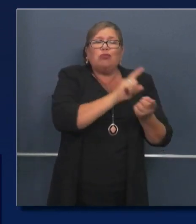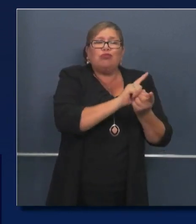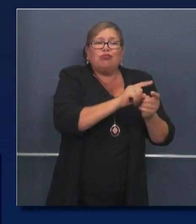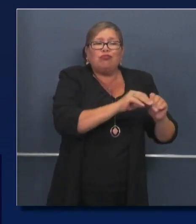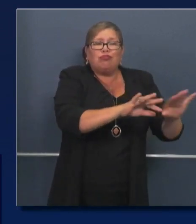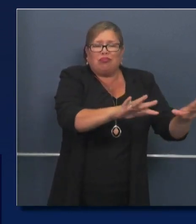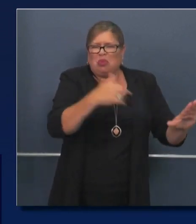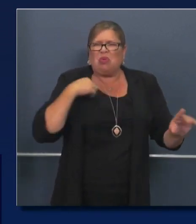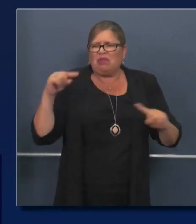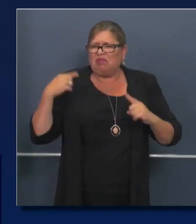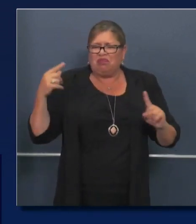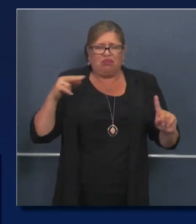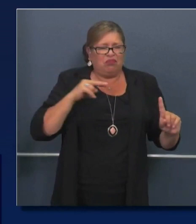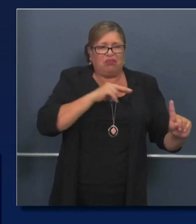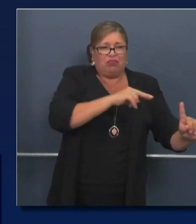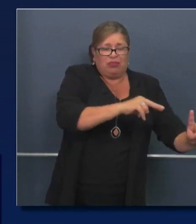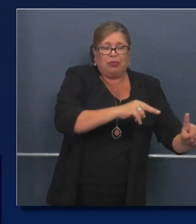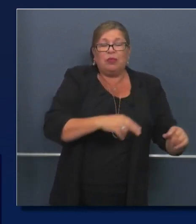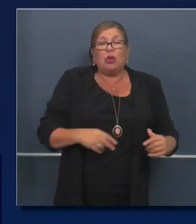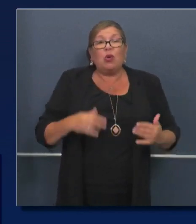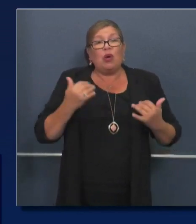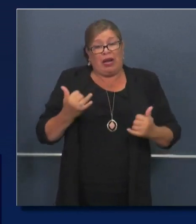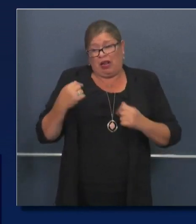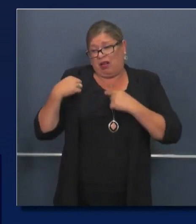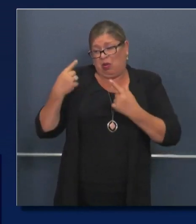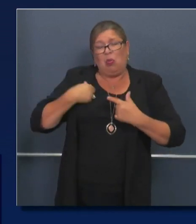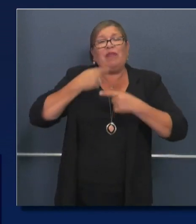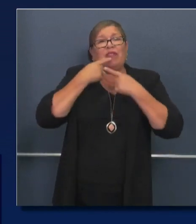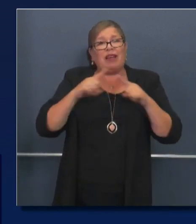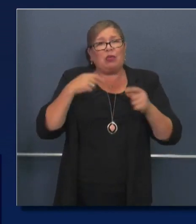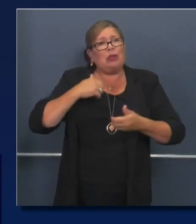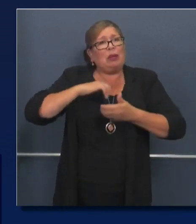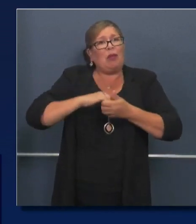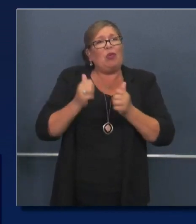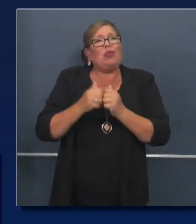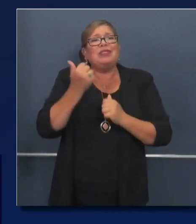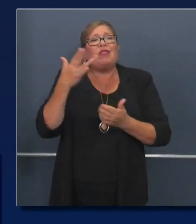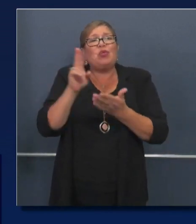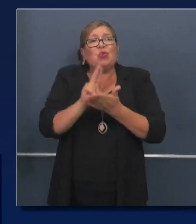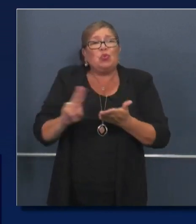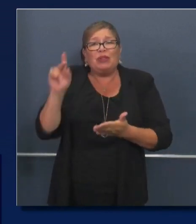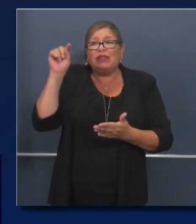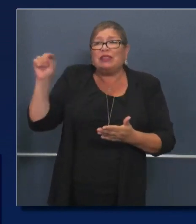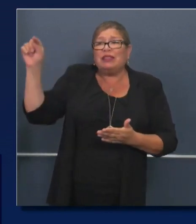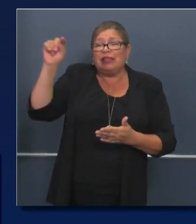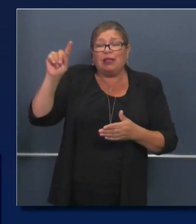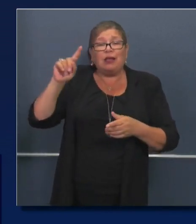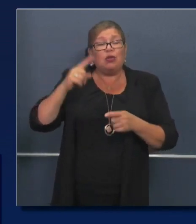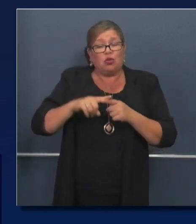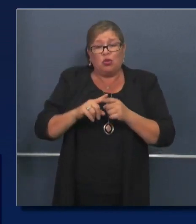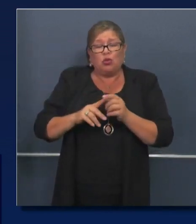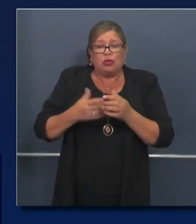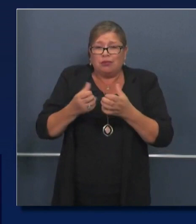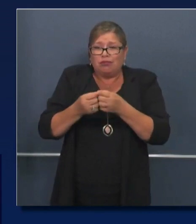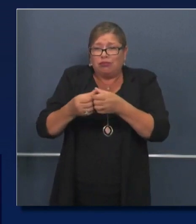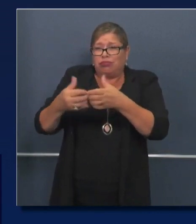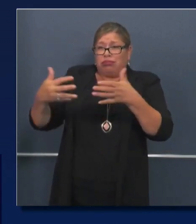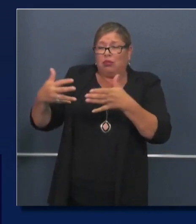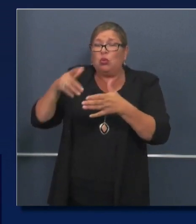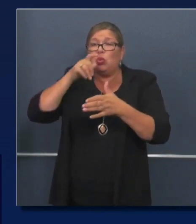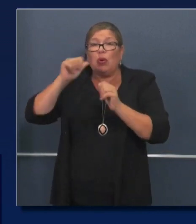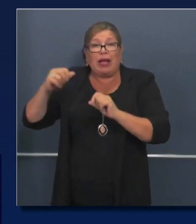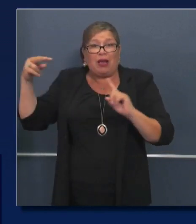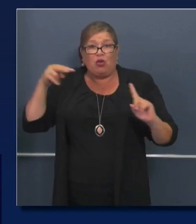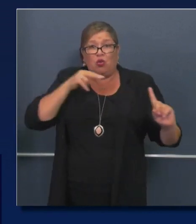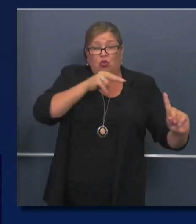been training a cohort of individuals. We announced a partnership with Salesforce and Deloitte and Amazon to help